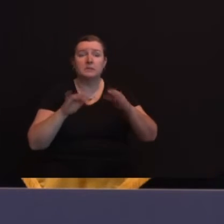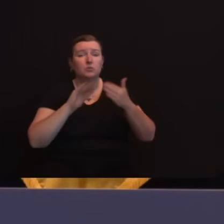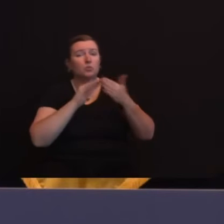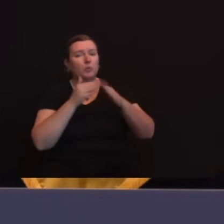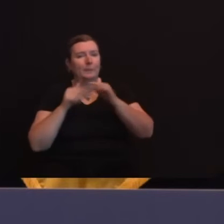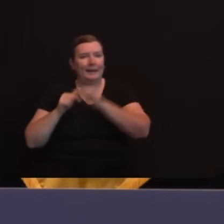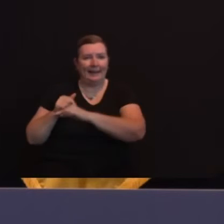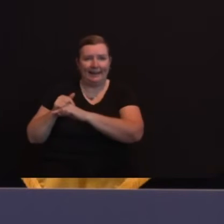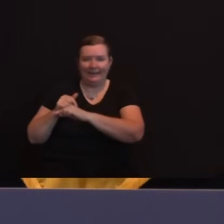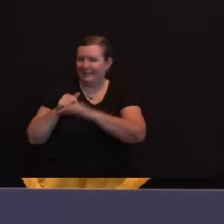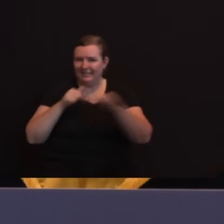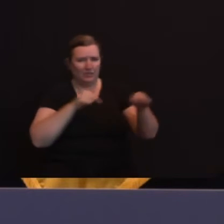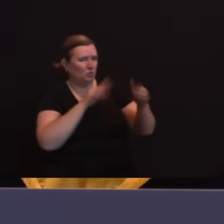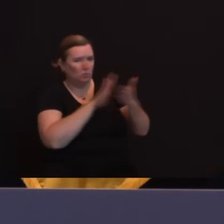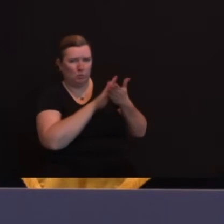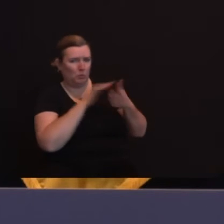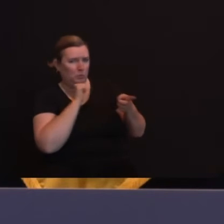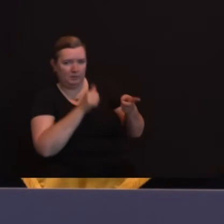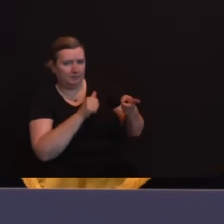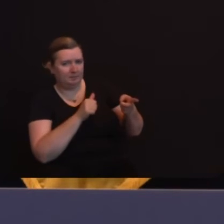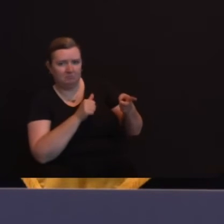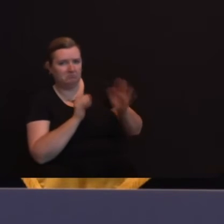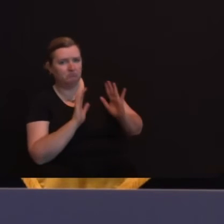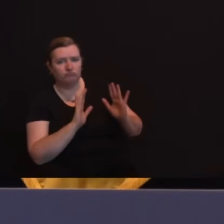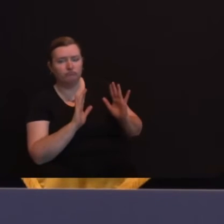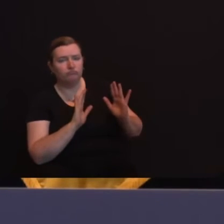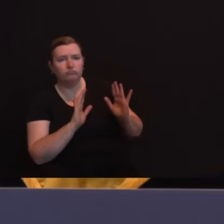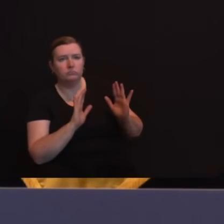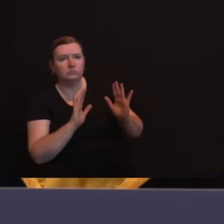of the schools, but that does not mean it is not stressful.